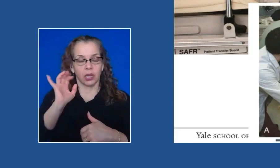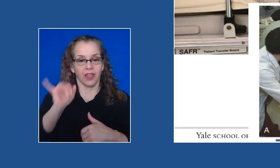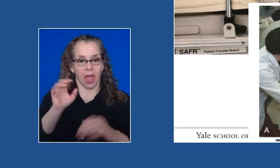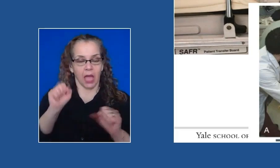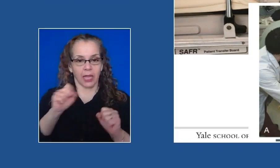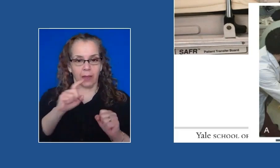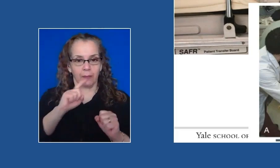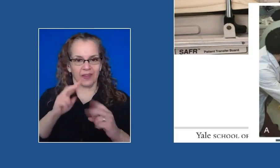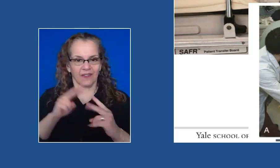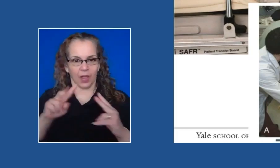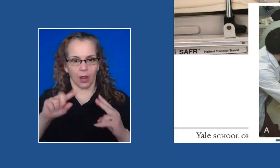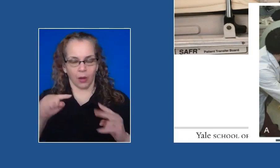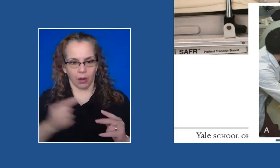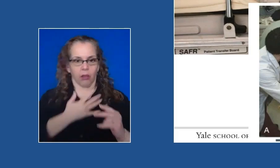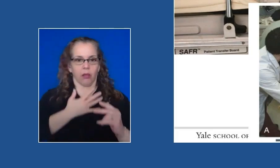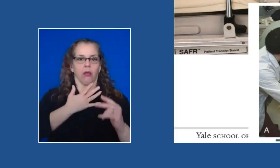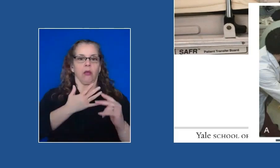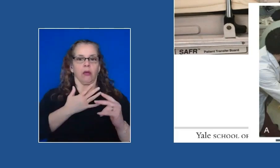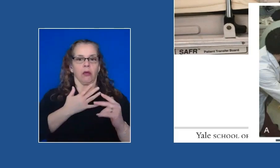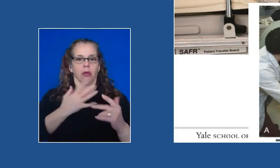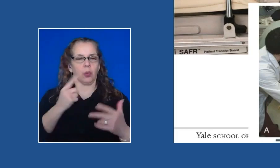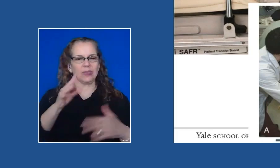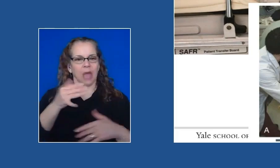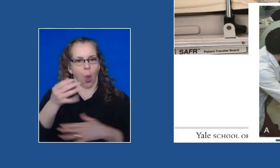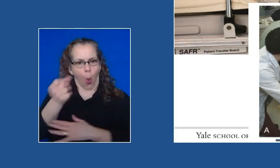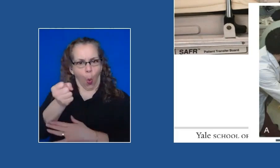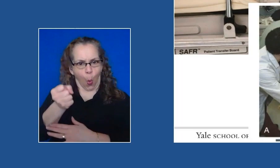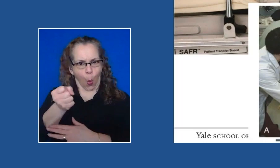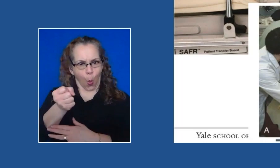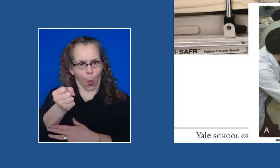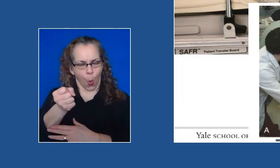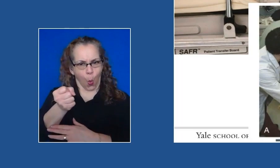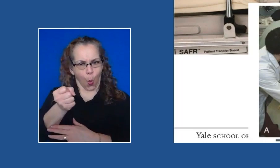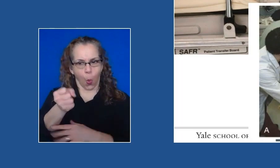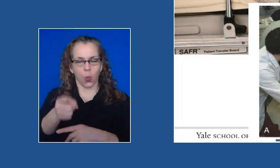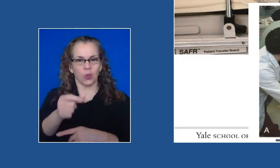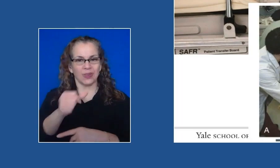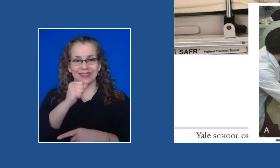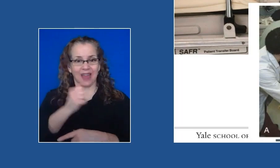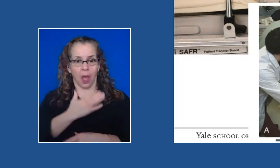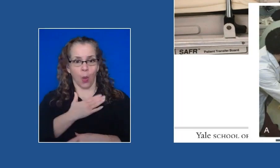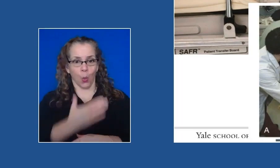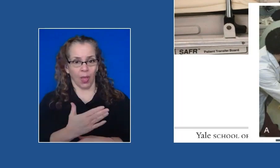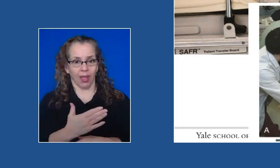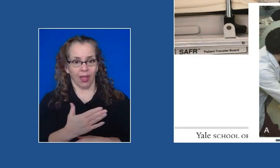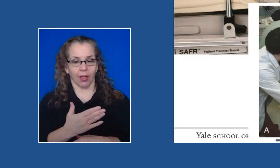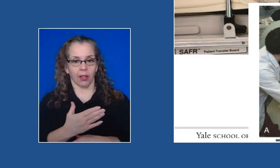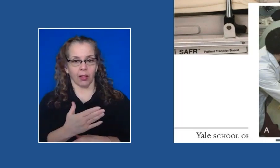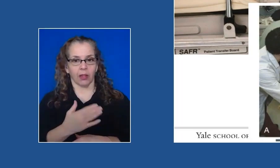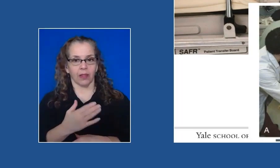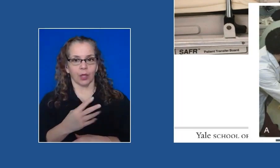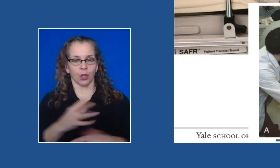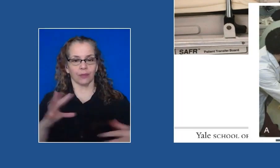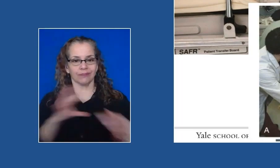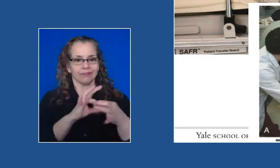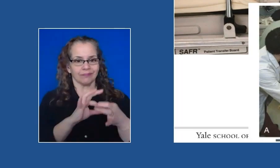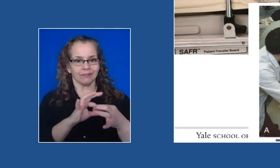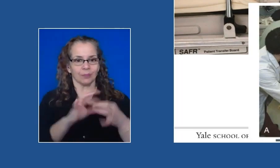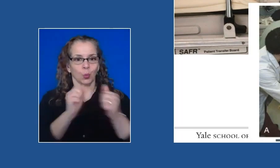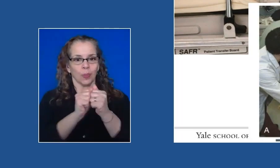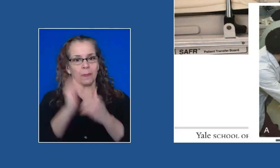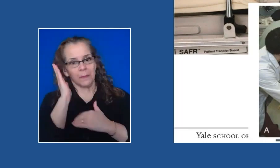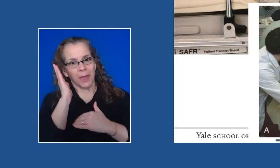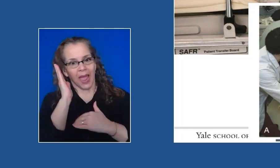We're talking about holding patients against their will and strapping them down in the bed. And this can lead to some lasting